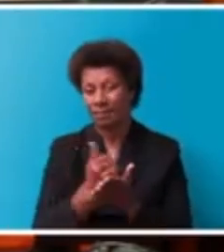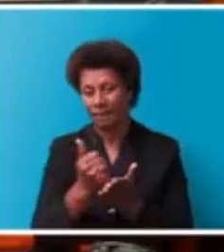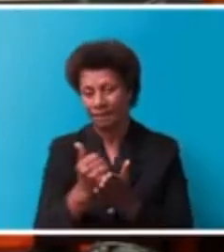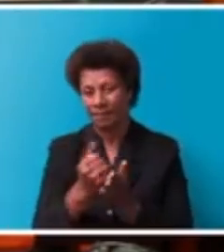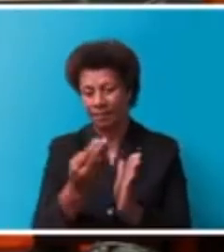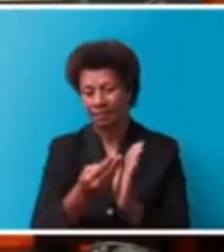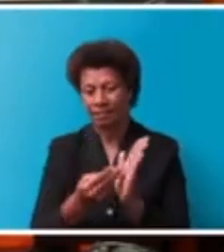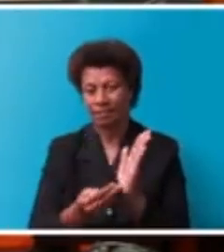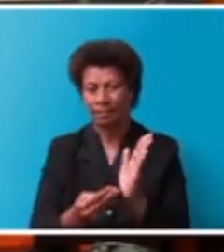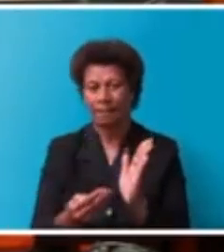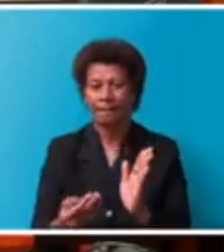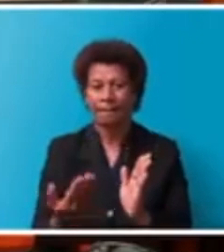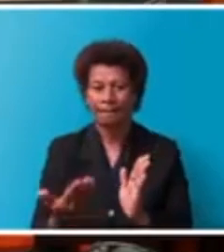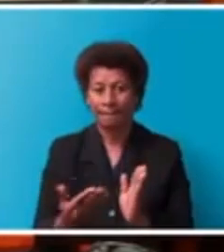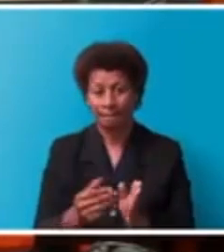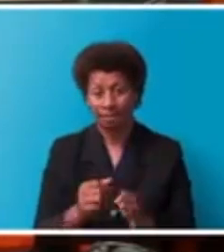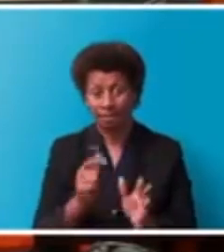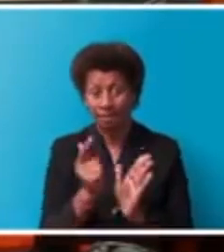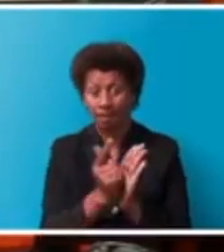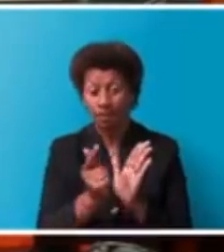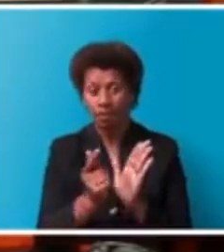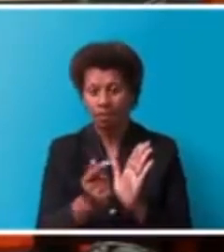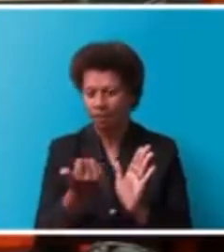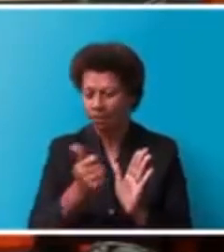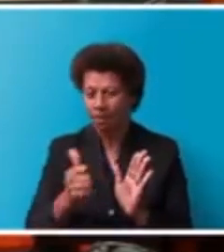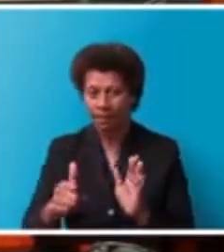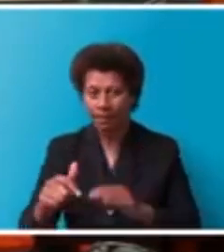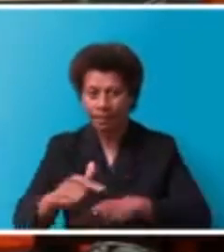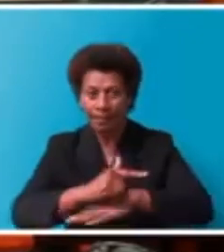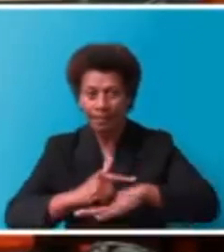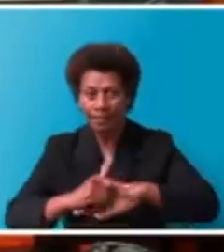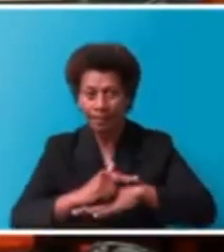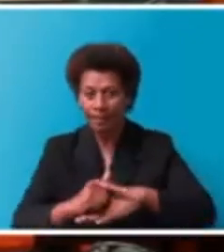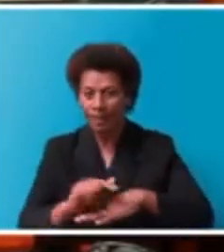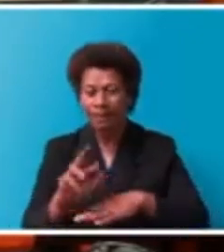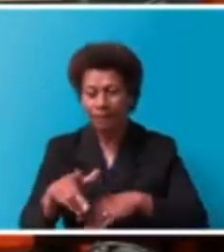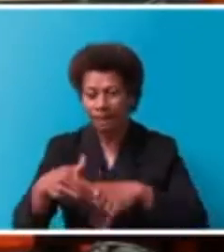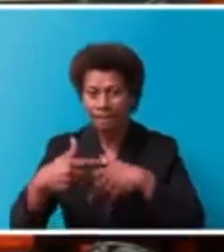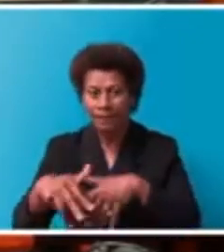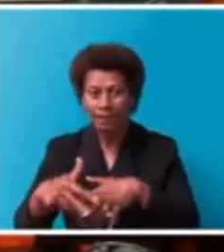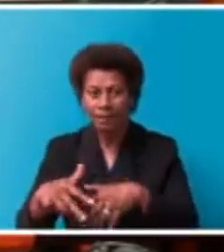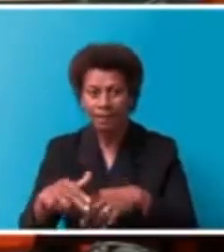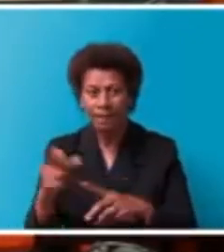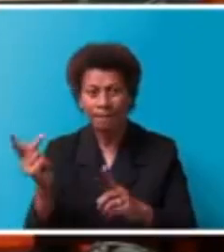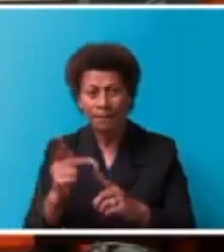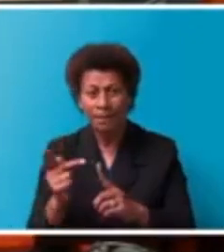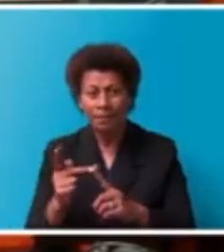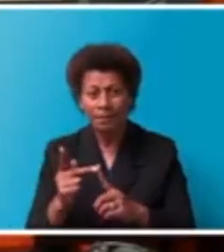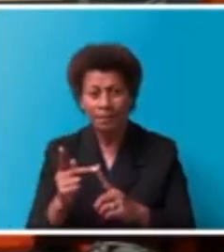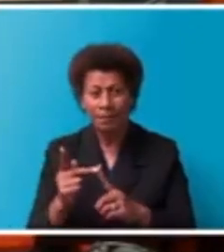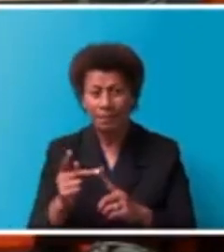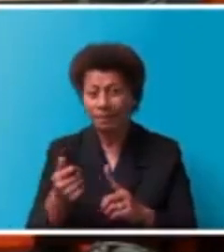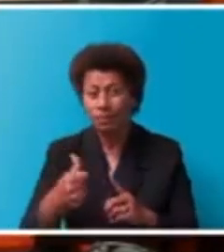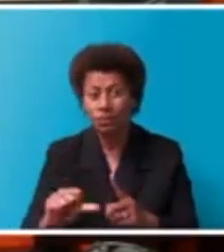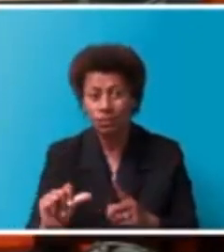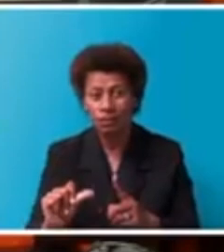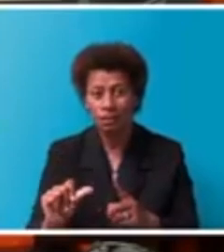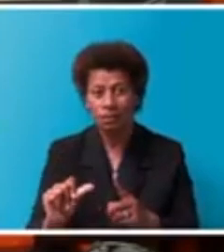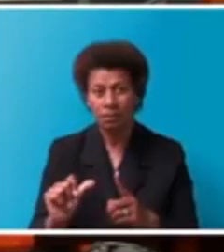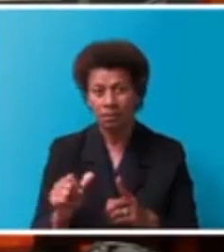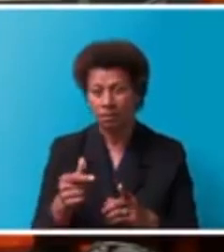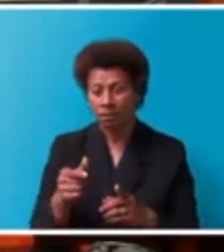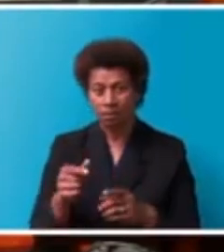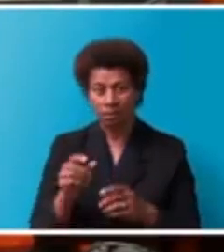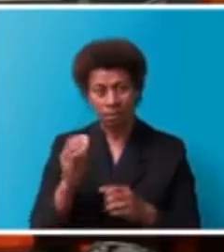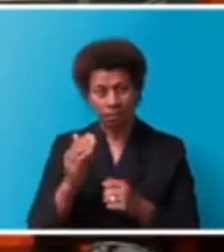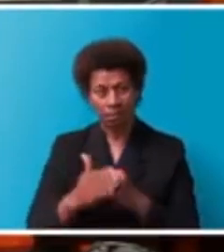Speaker, by operation of law, any land that was acquired for public purpose to which such public purpose no longer exists